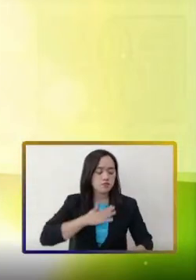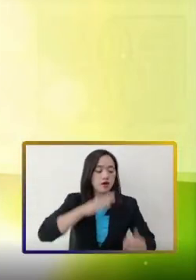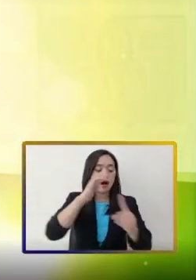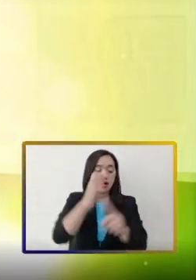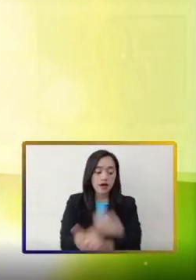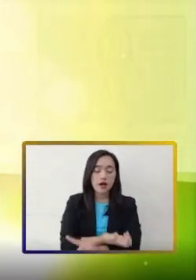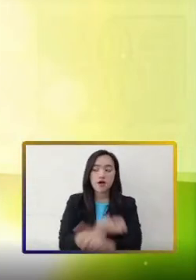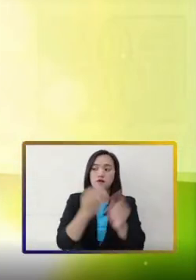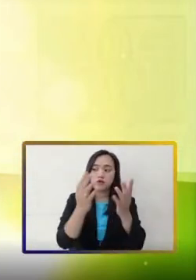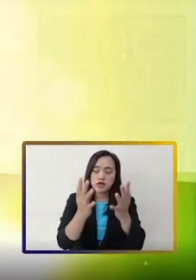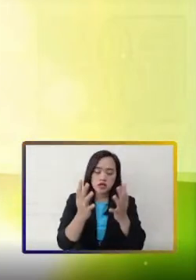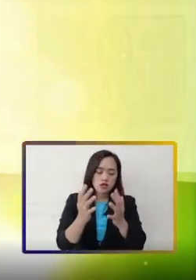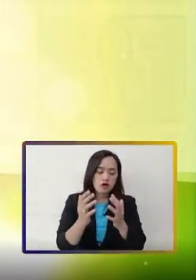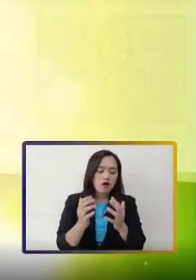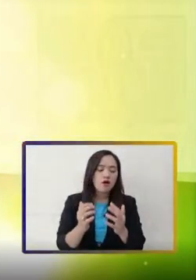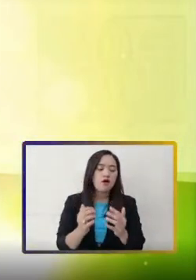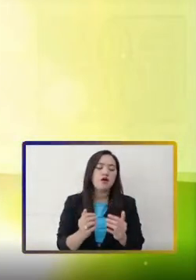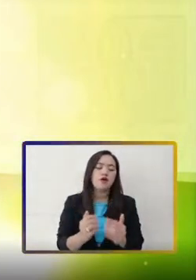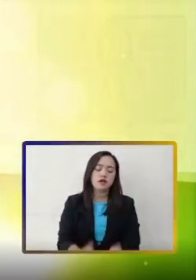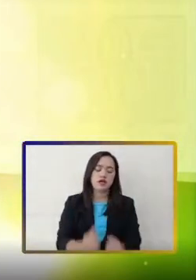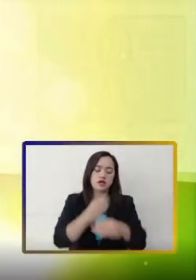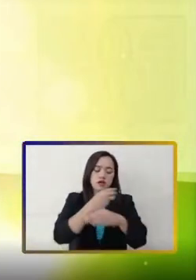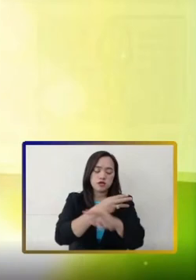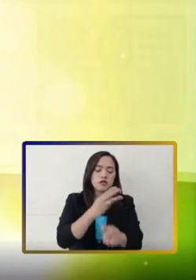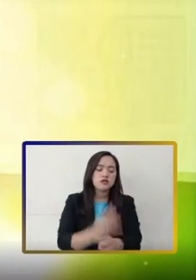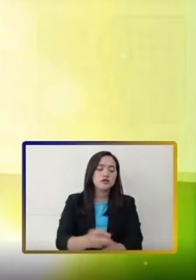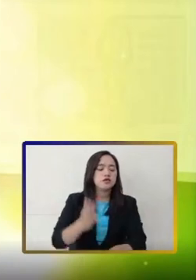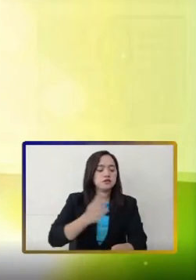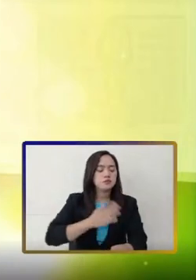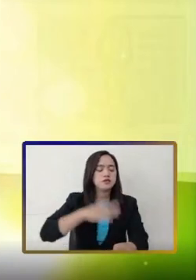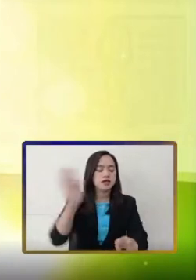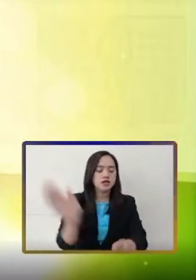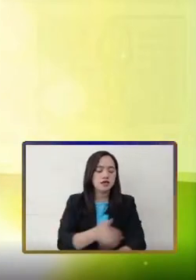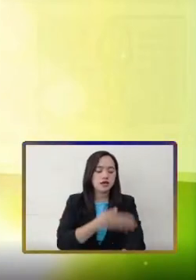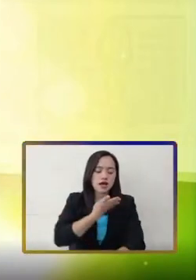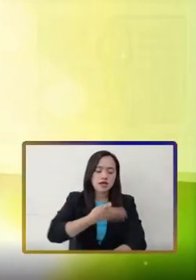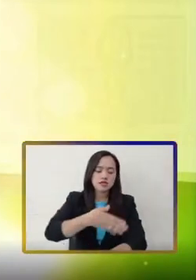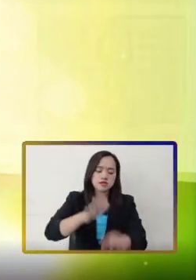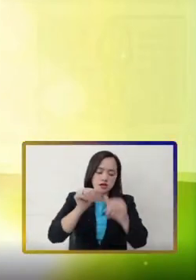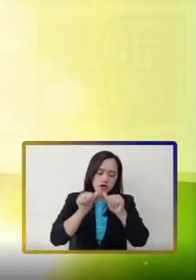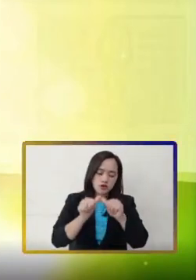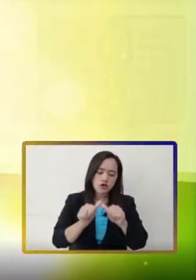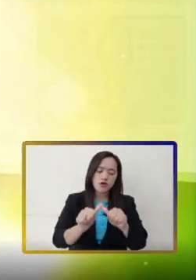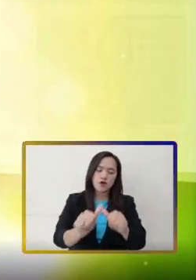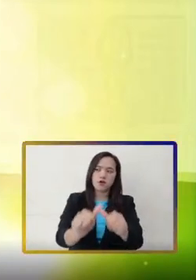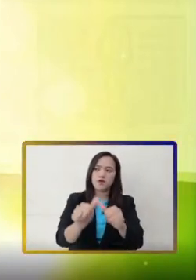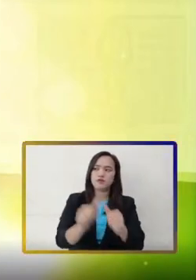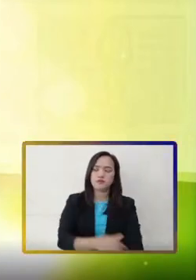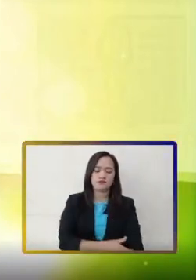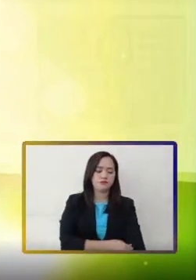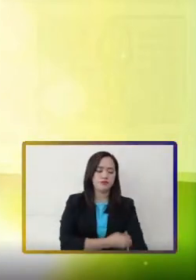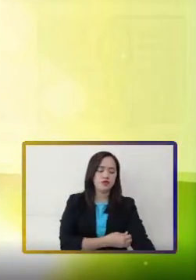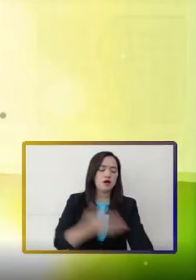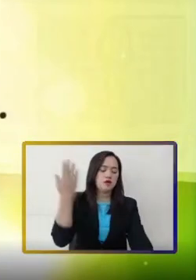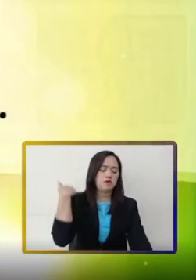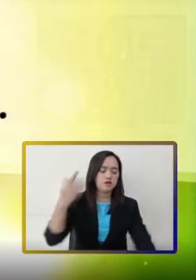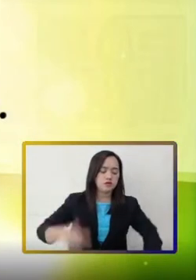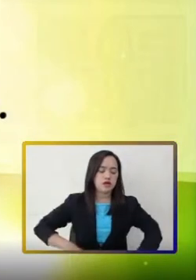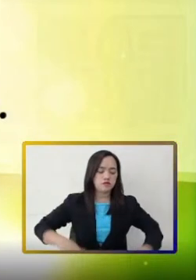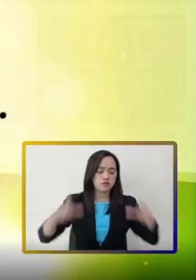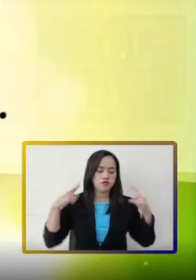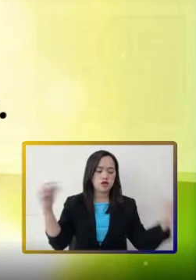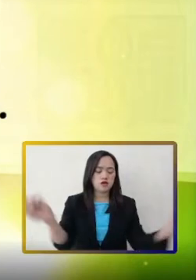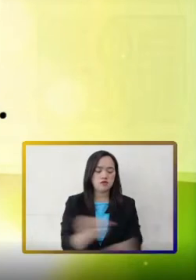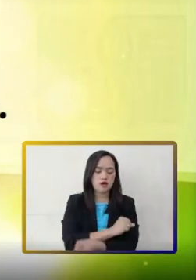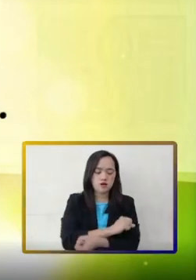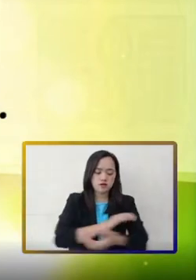fills my every longing, keeps me singing as I go. Second stanza. All my life